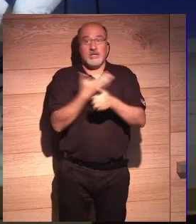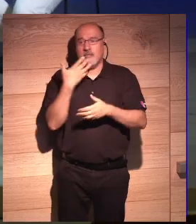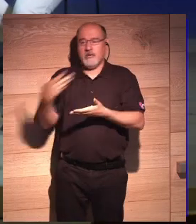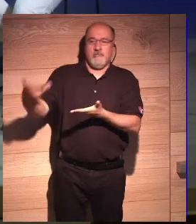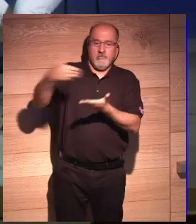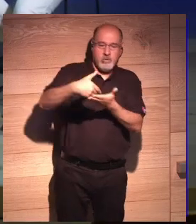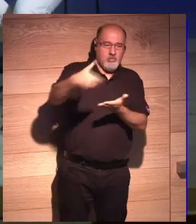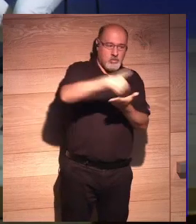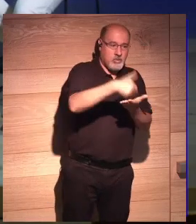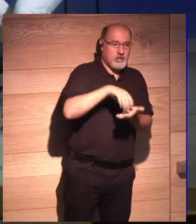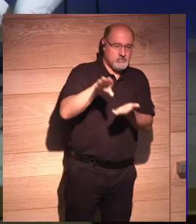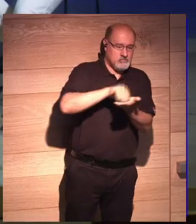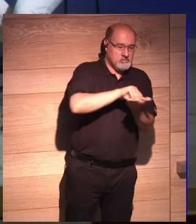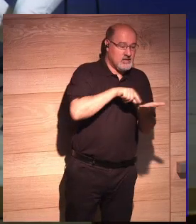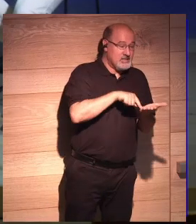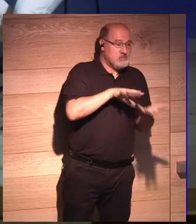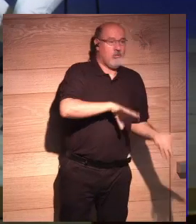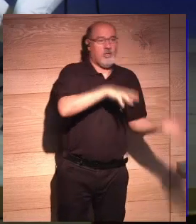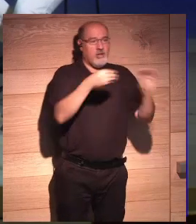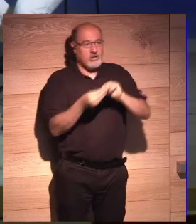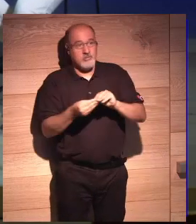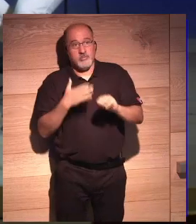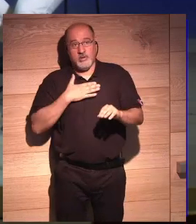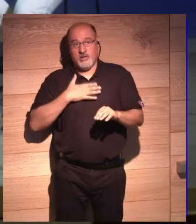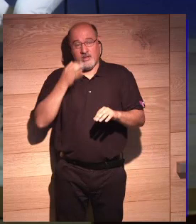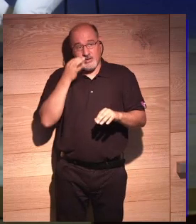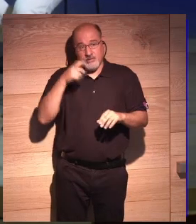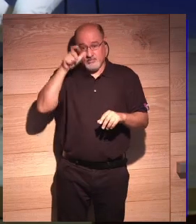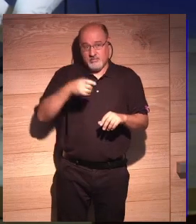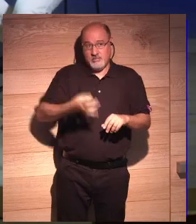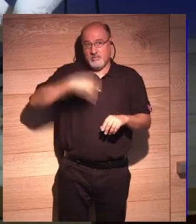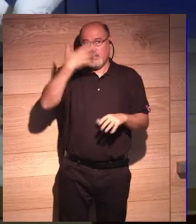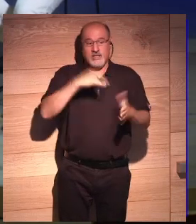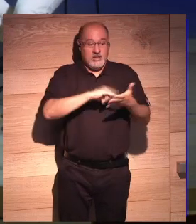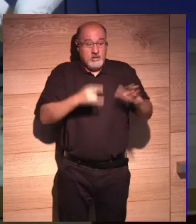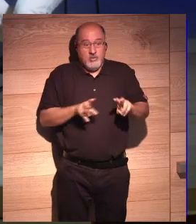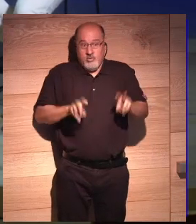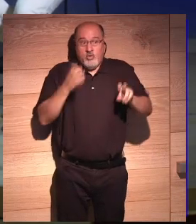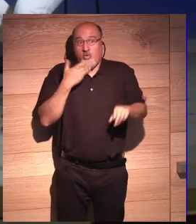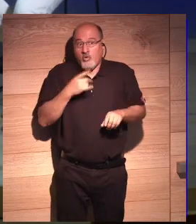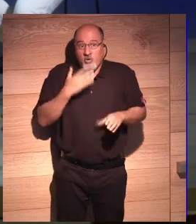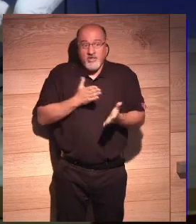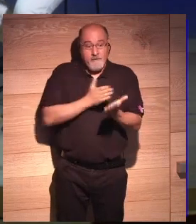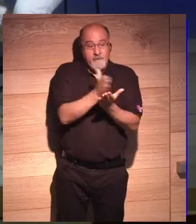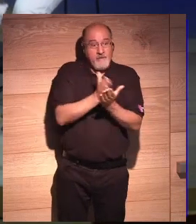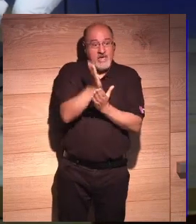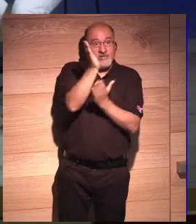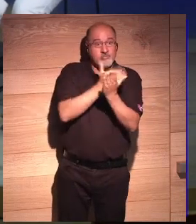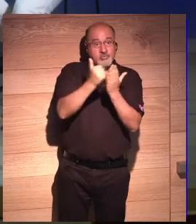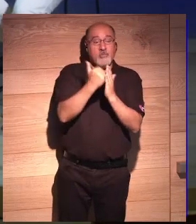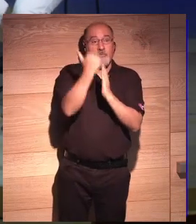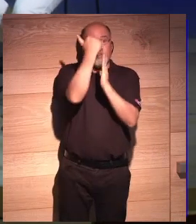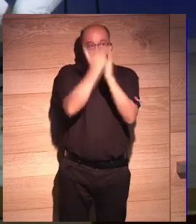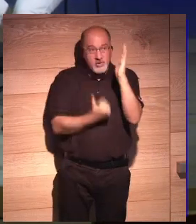things, and they came along with creative proposals. The problem was that the creative person as such, as he doesn't know the means, he doesn't know the